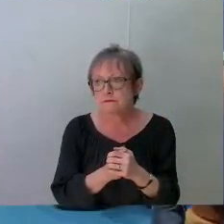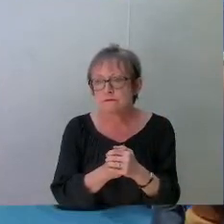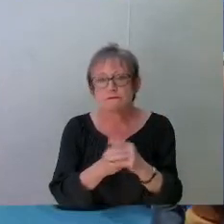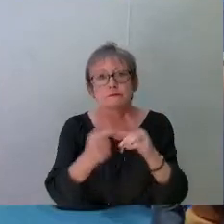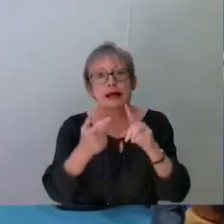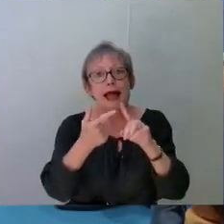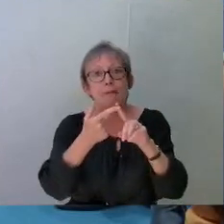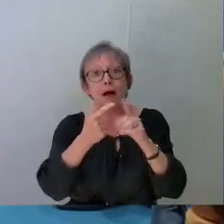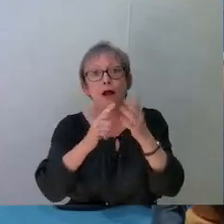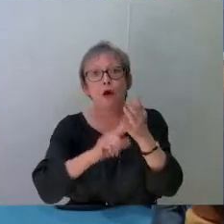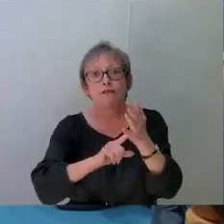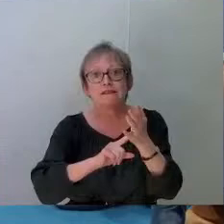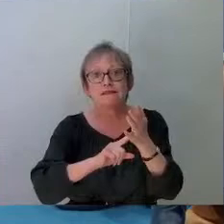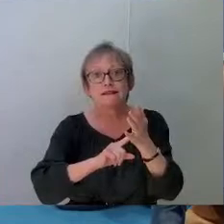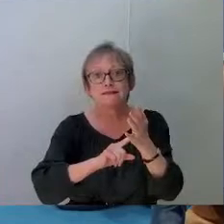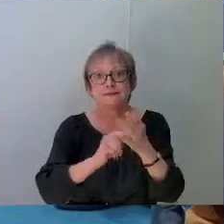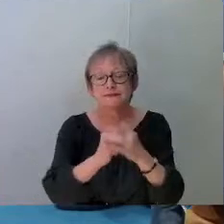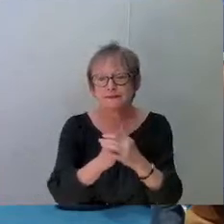Emma Lawrenson.